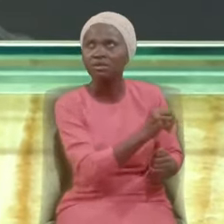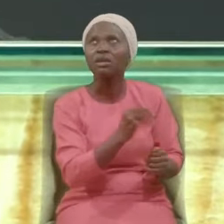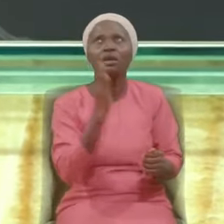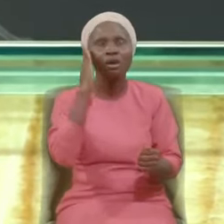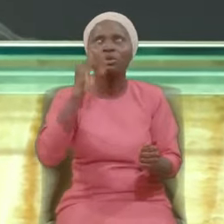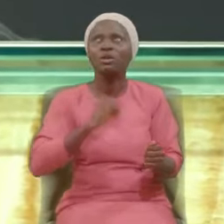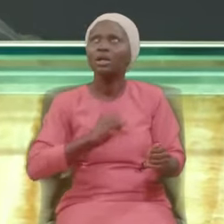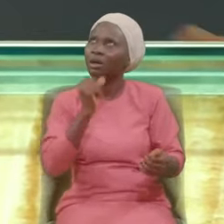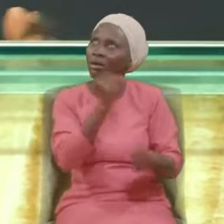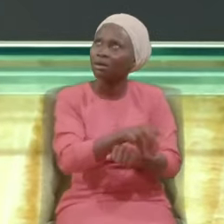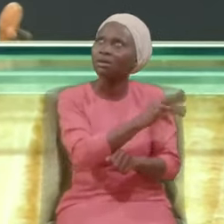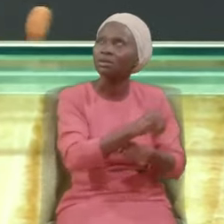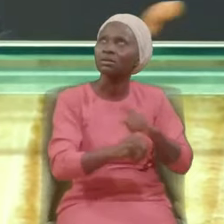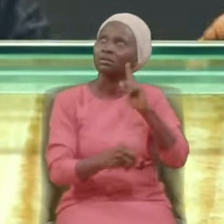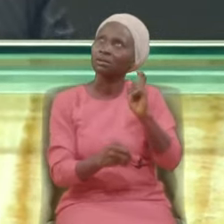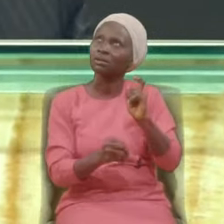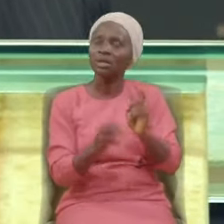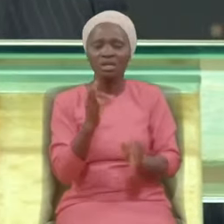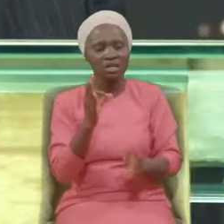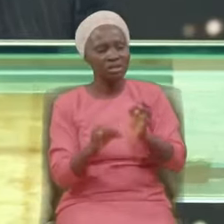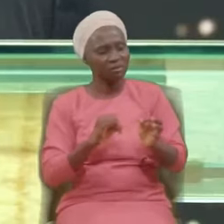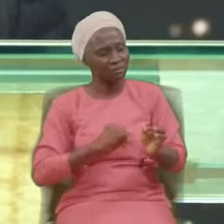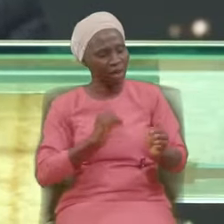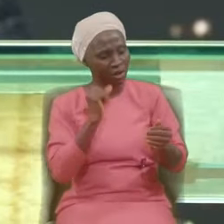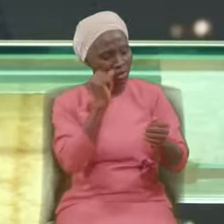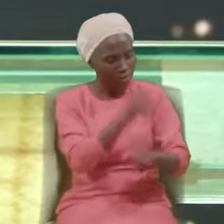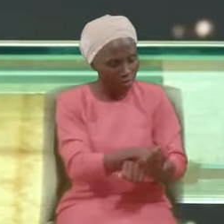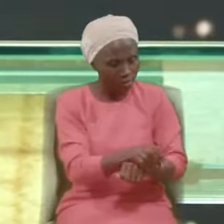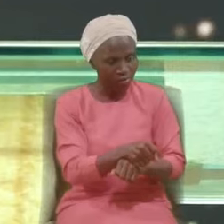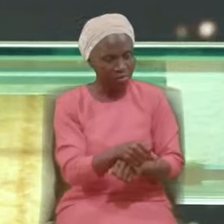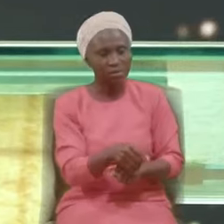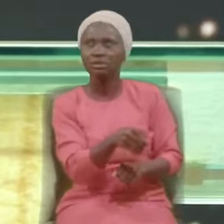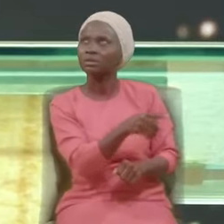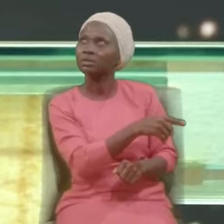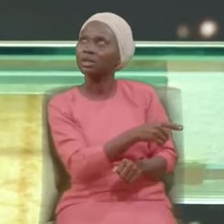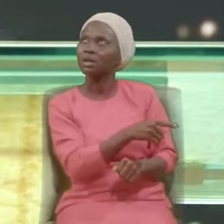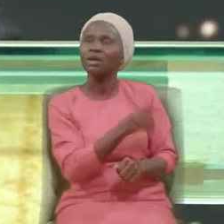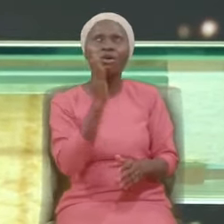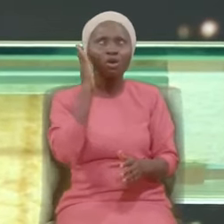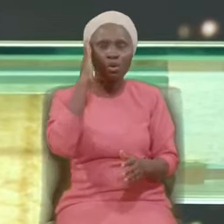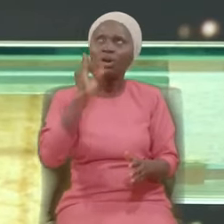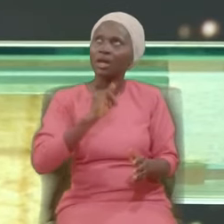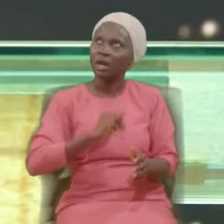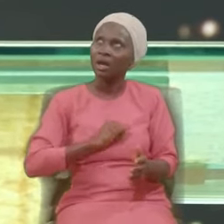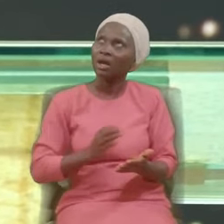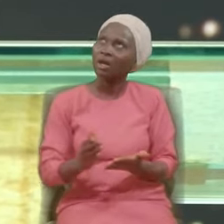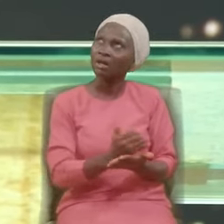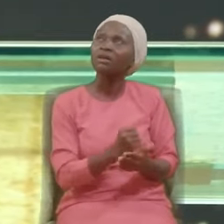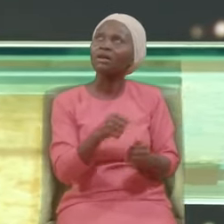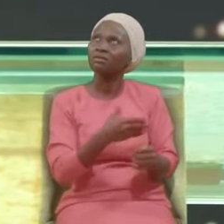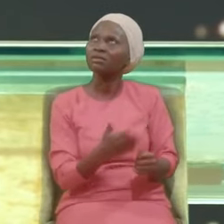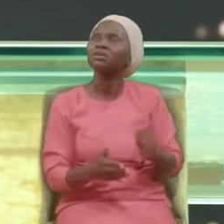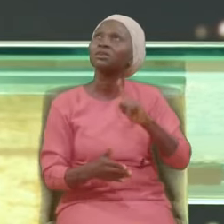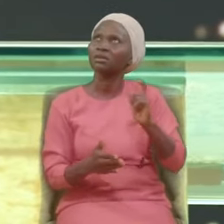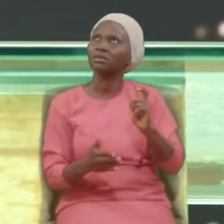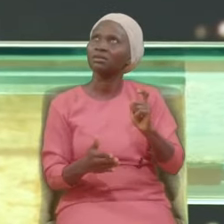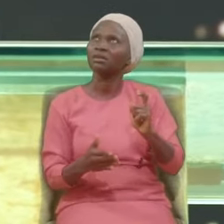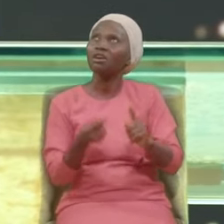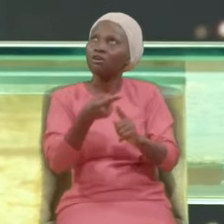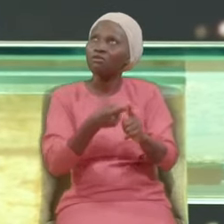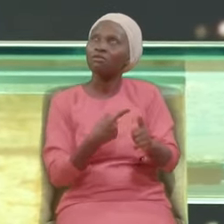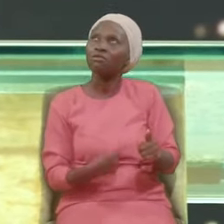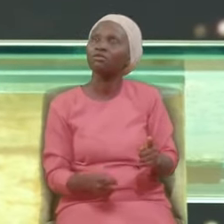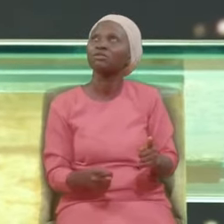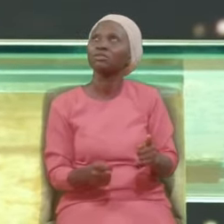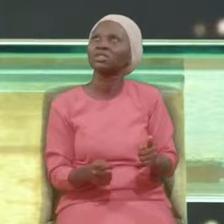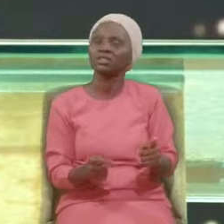overtake them? If I overtake them, will I recover everything from the least to